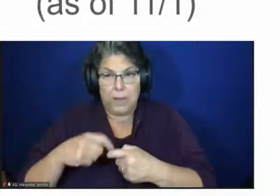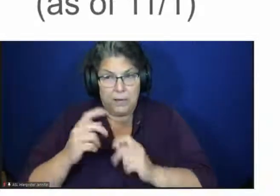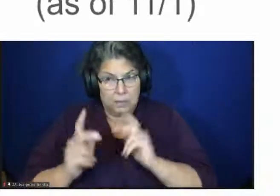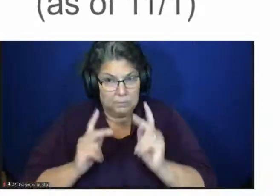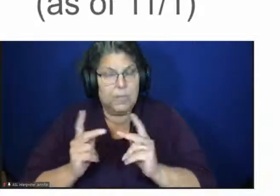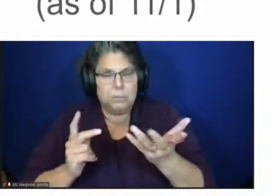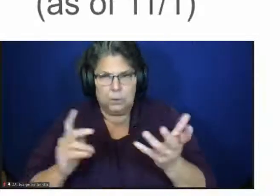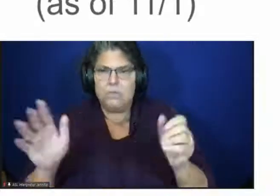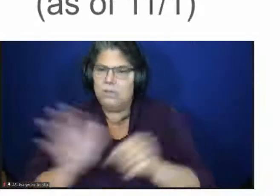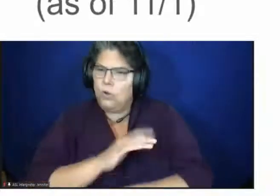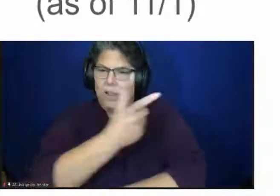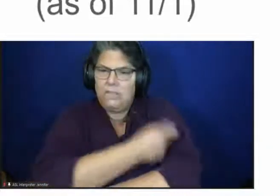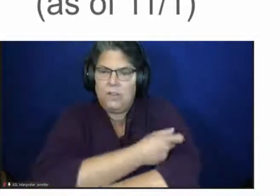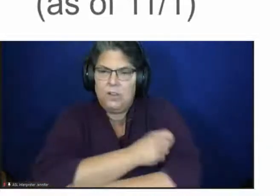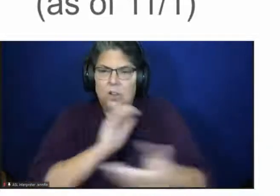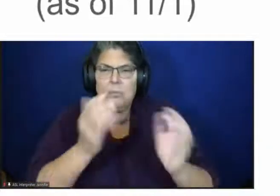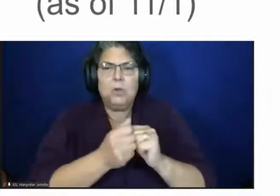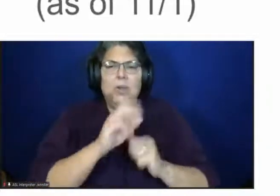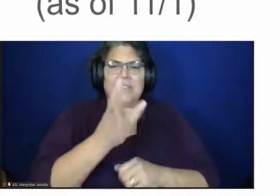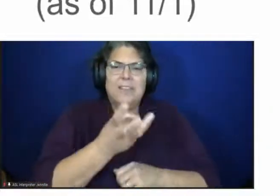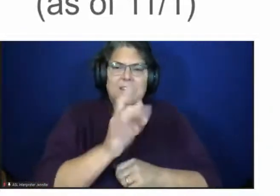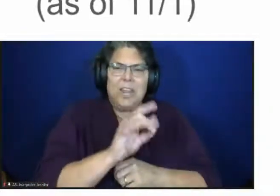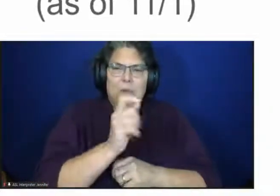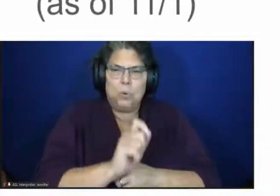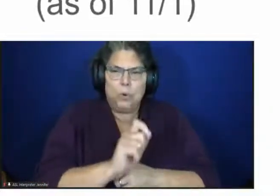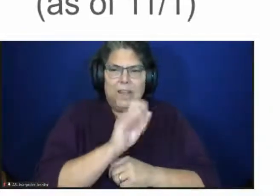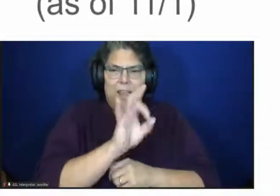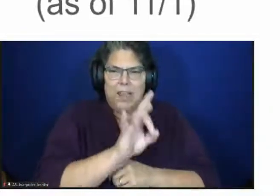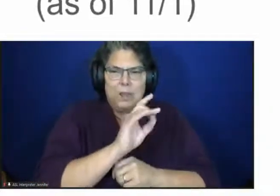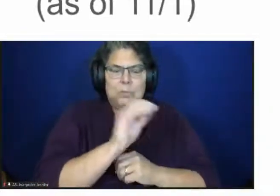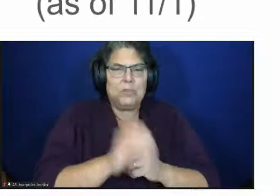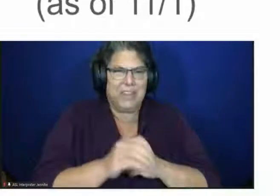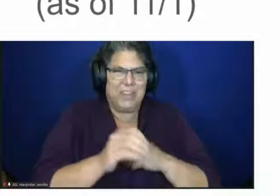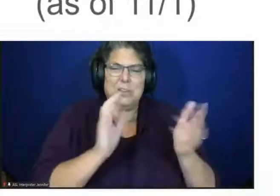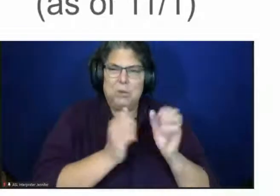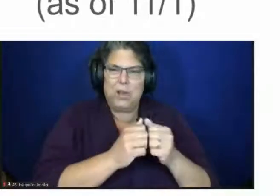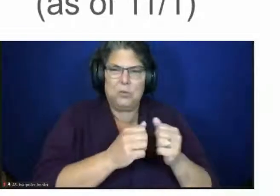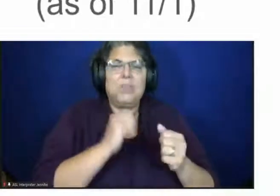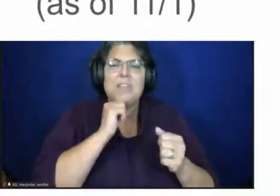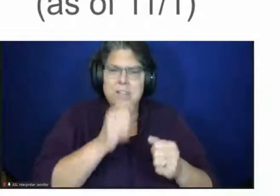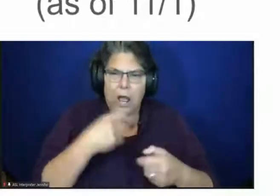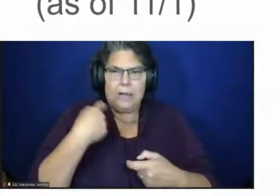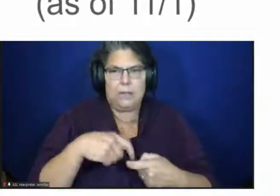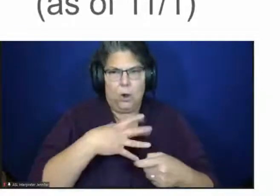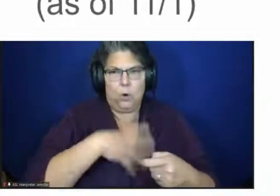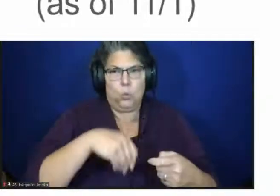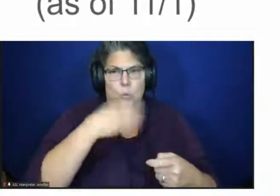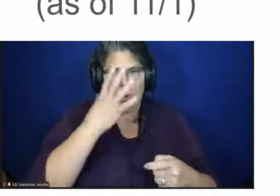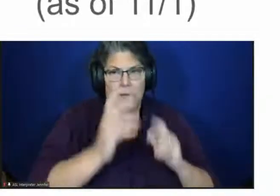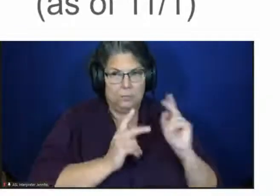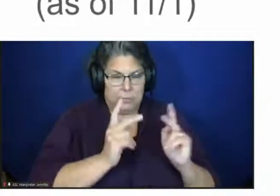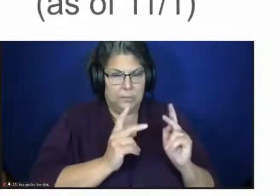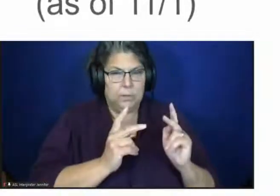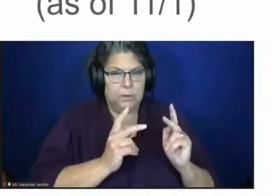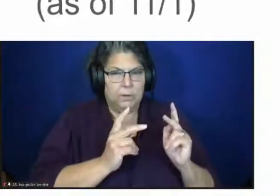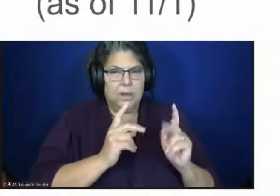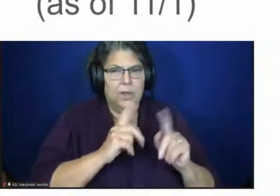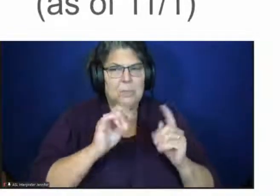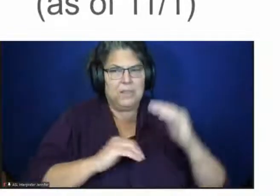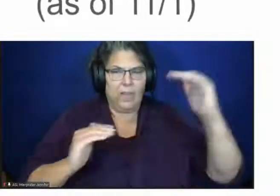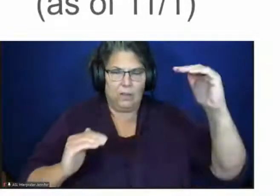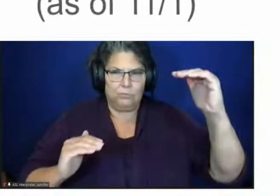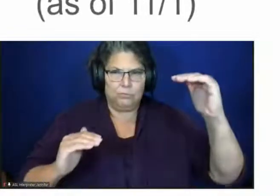compared to 68.6% of the non-Hispanic white population. And that disparity continues to shrink as more of